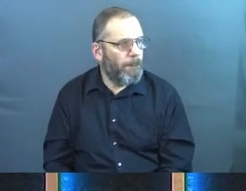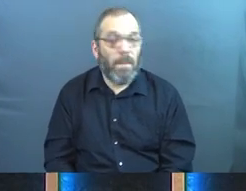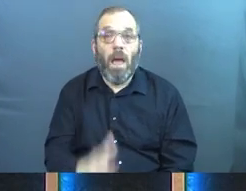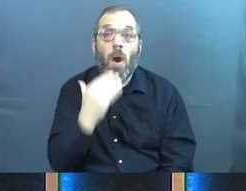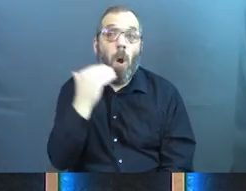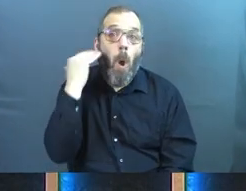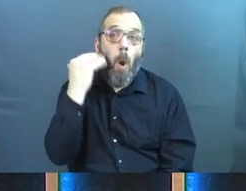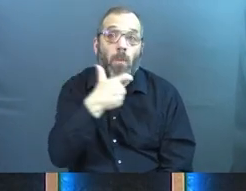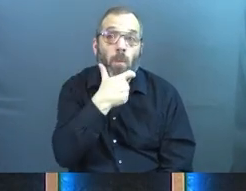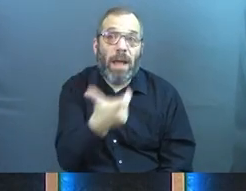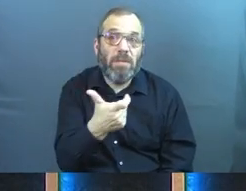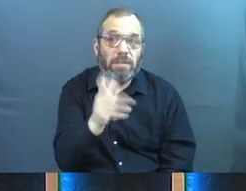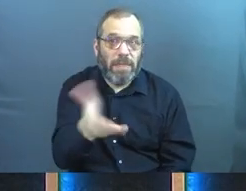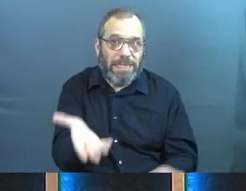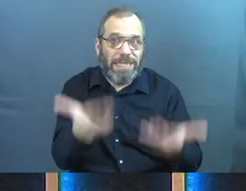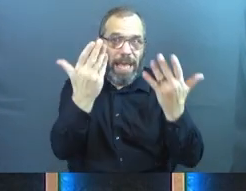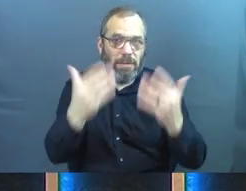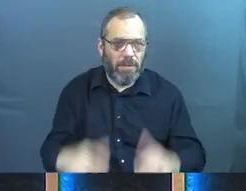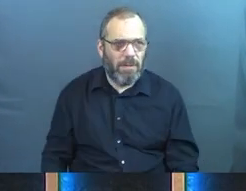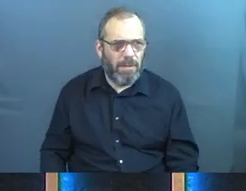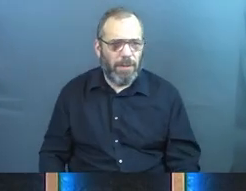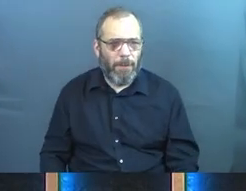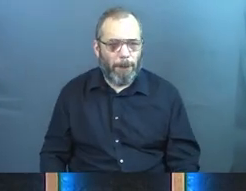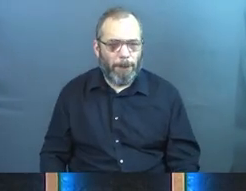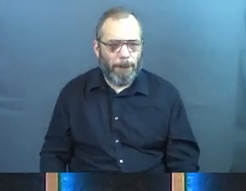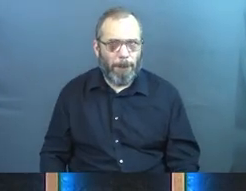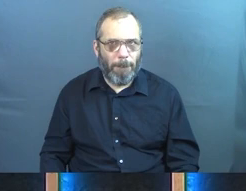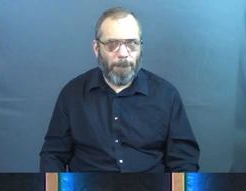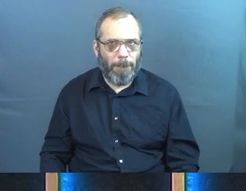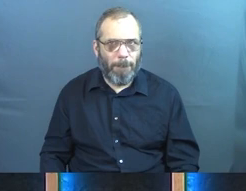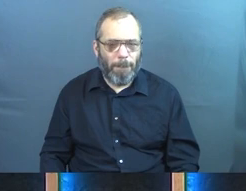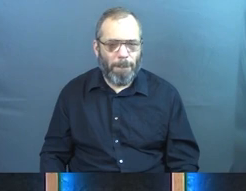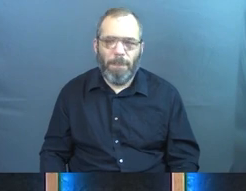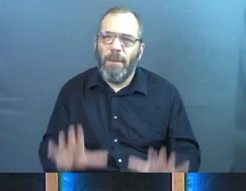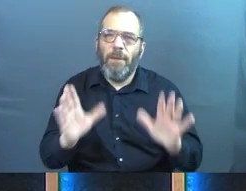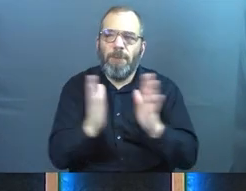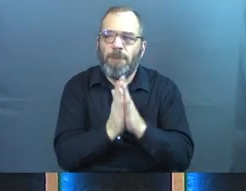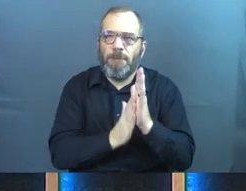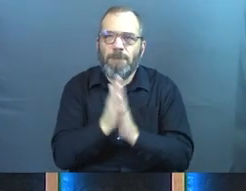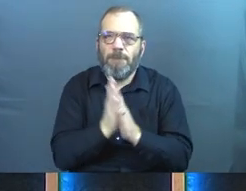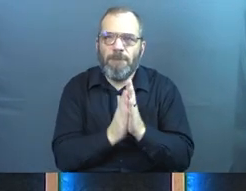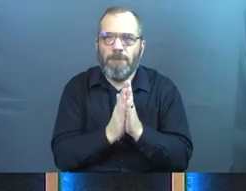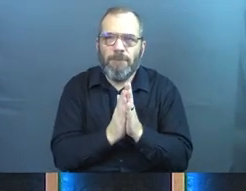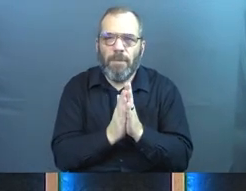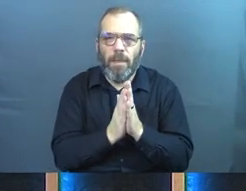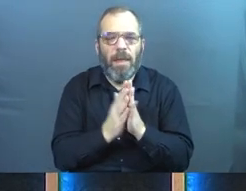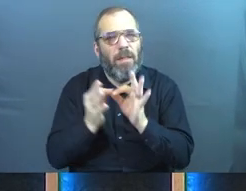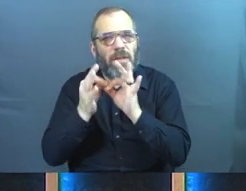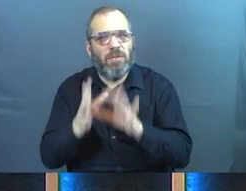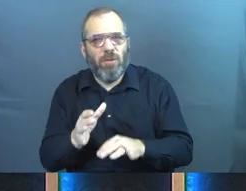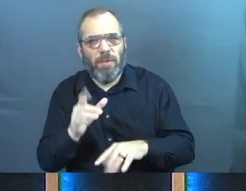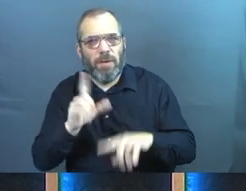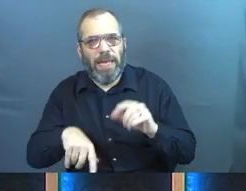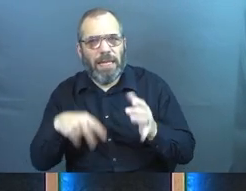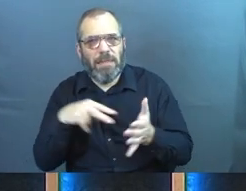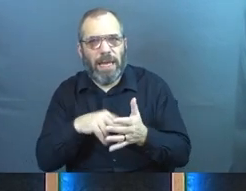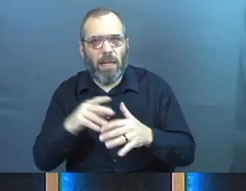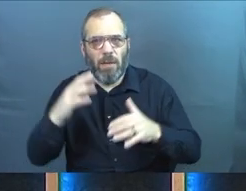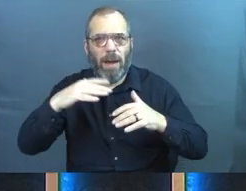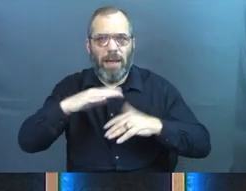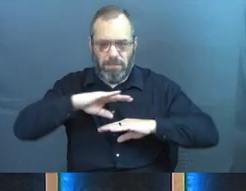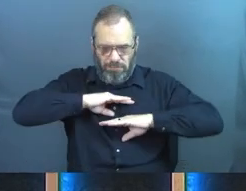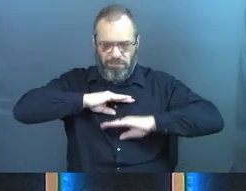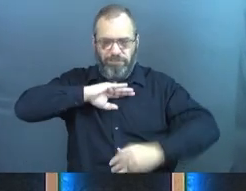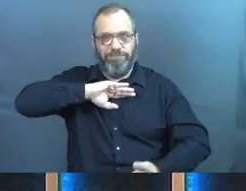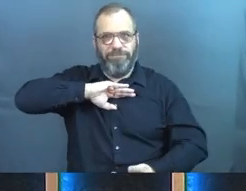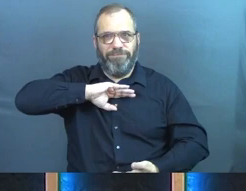If you're at home watching this live, would you stand as well? This is just a simple way for us to show honor towards such an important moment in